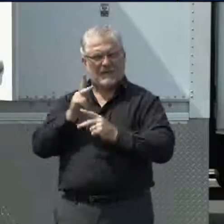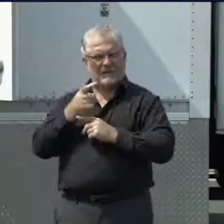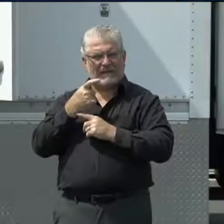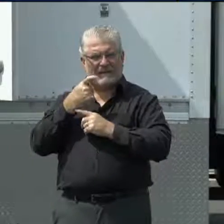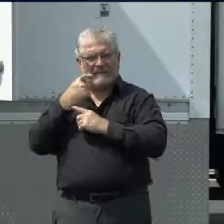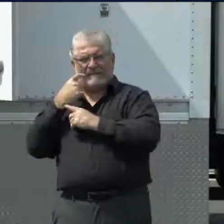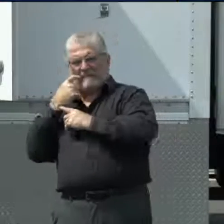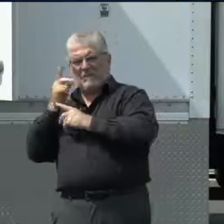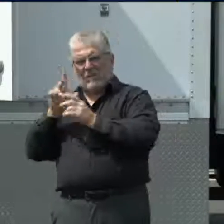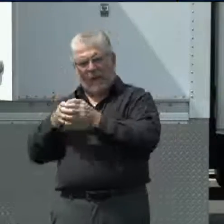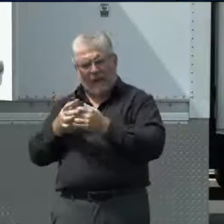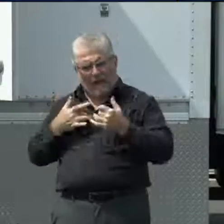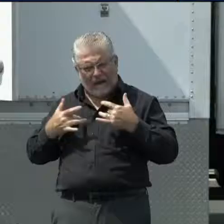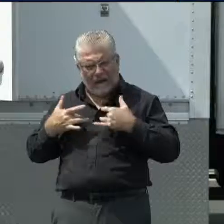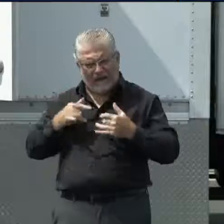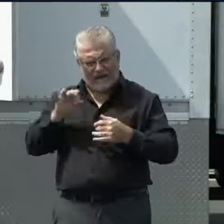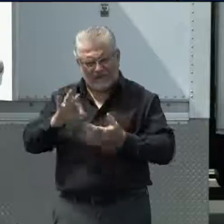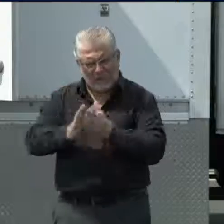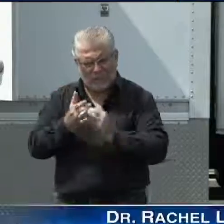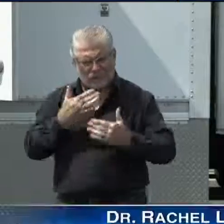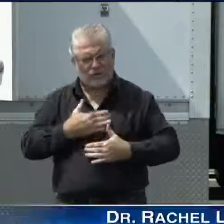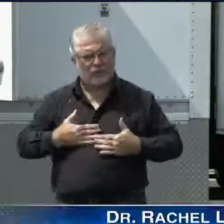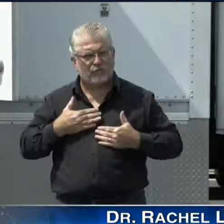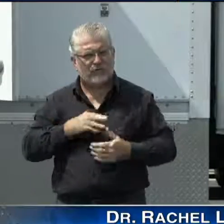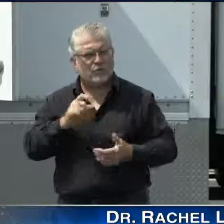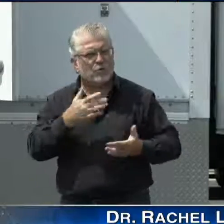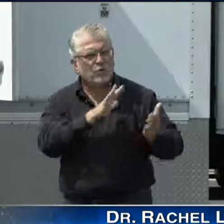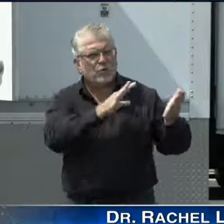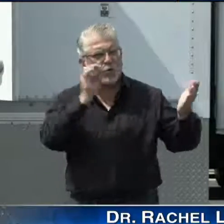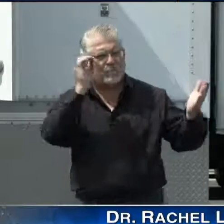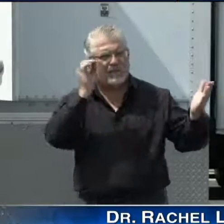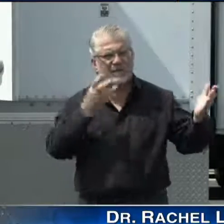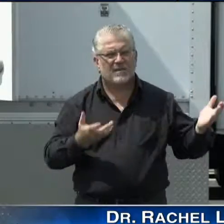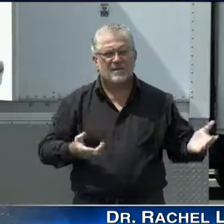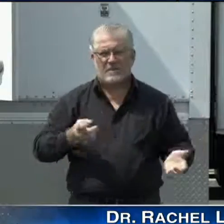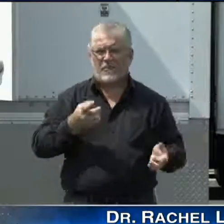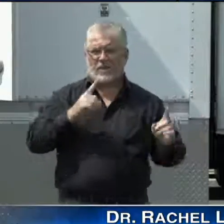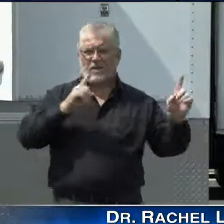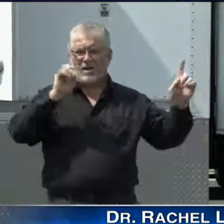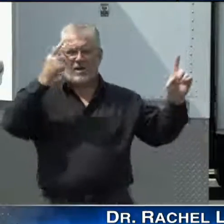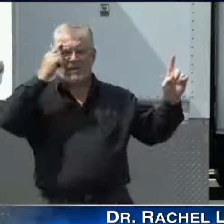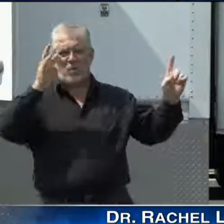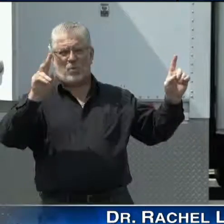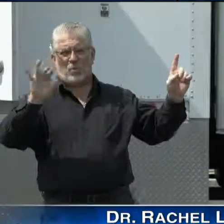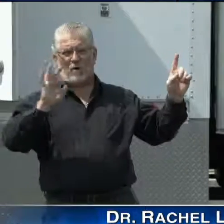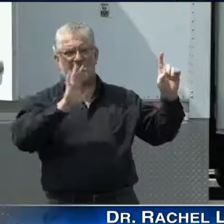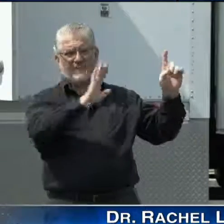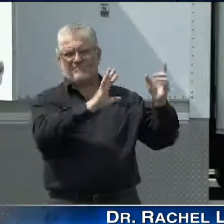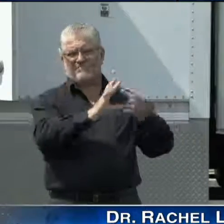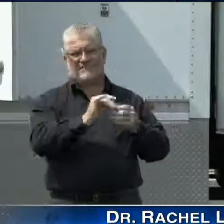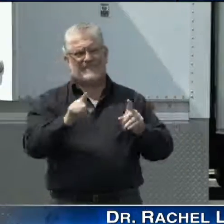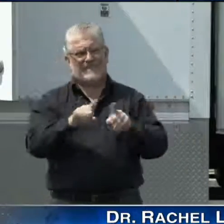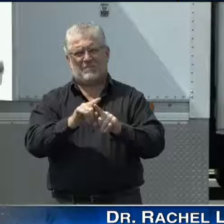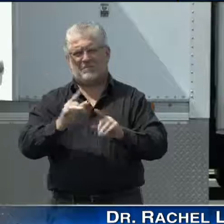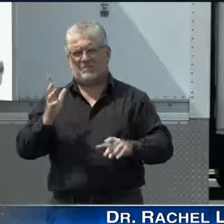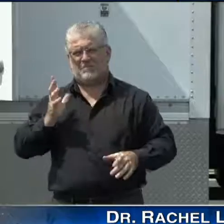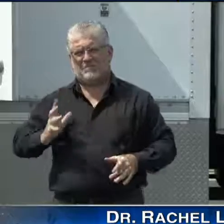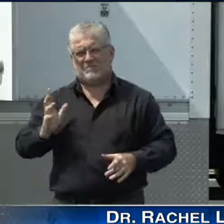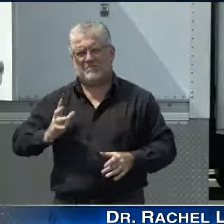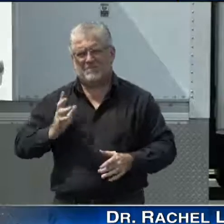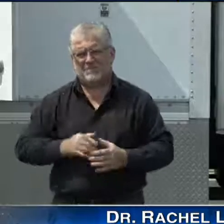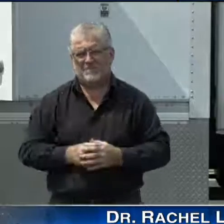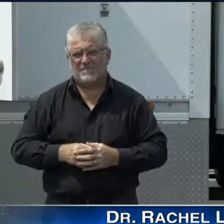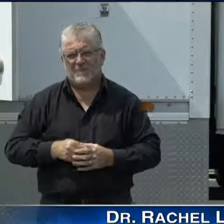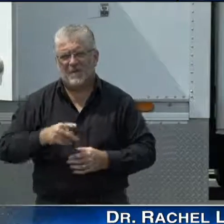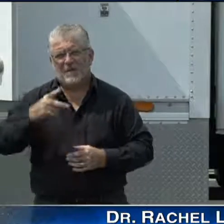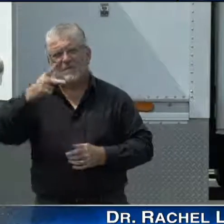that? So Governor Wolf has articulated, and this is not different than what he articulated before, is that Pennsylvania needs to take a